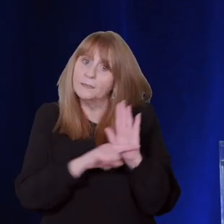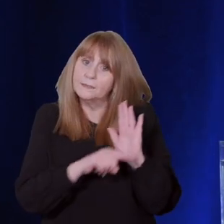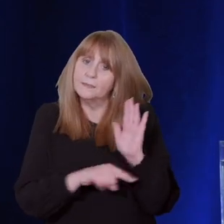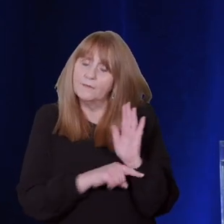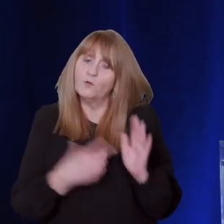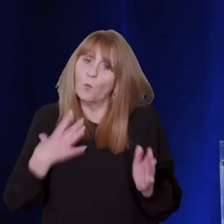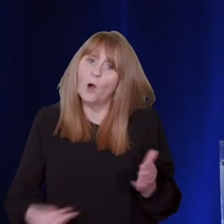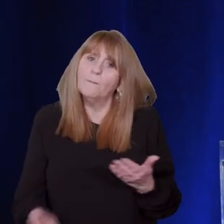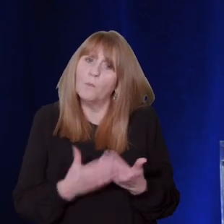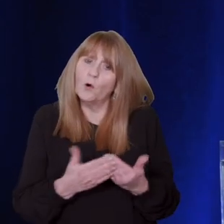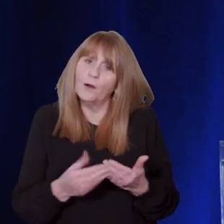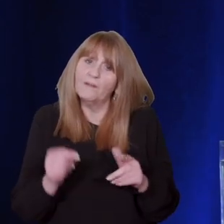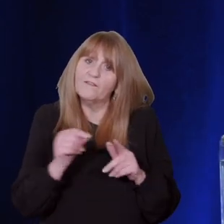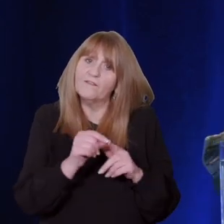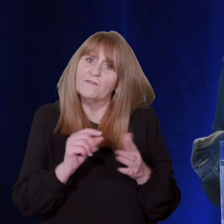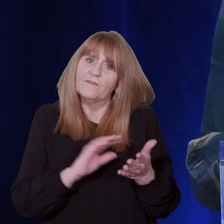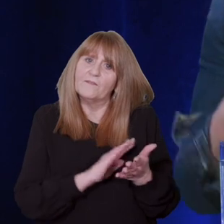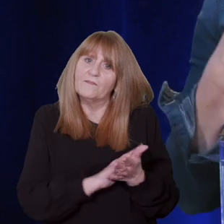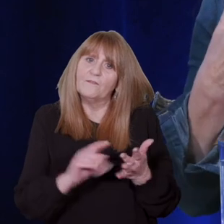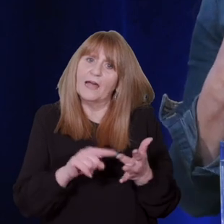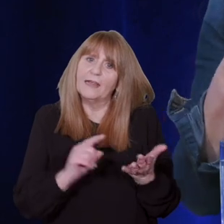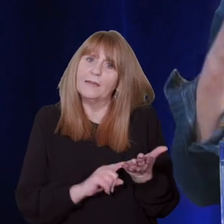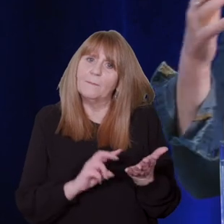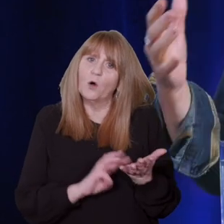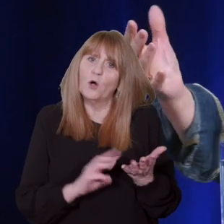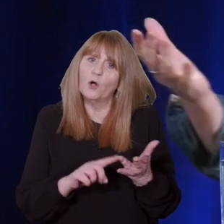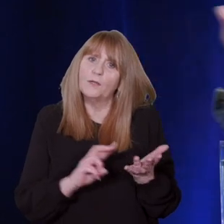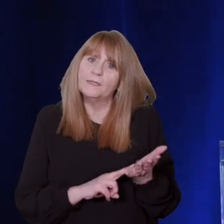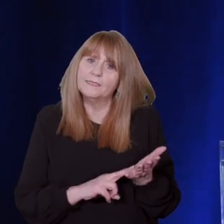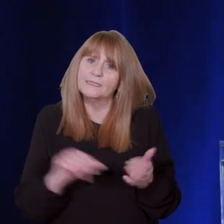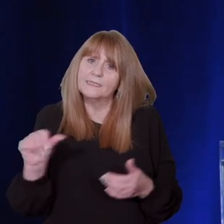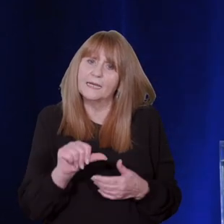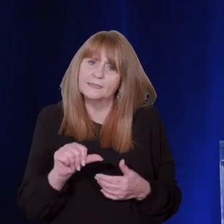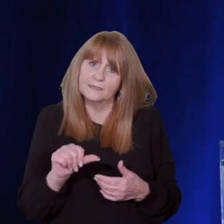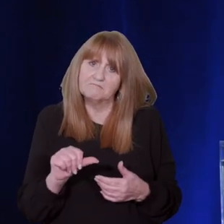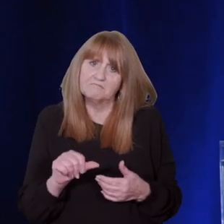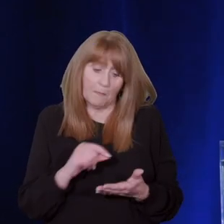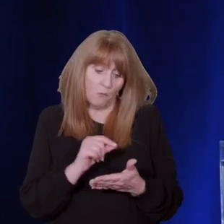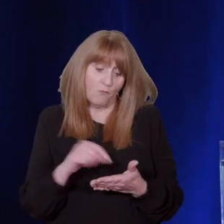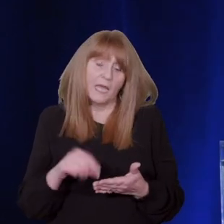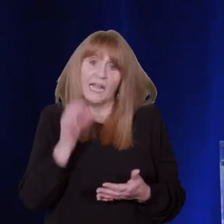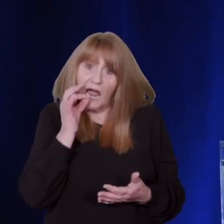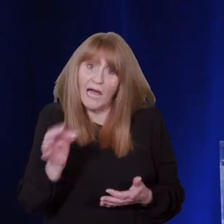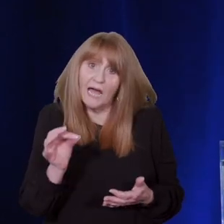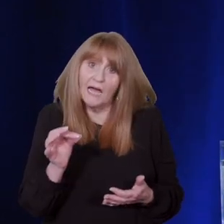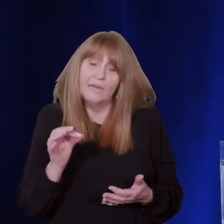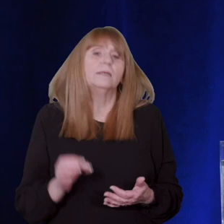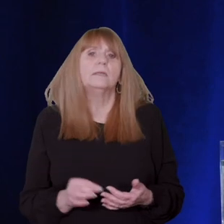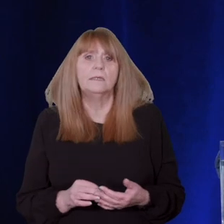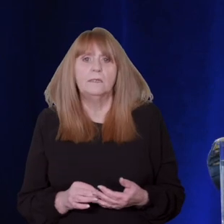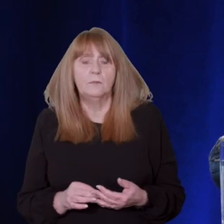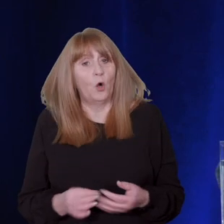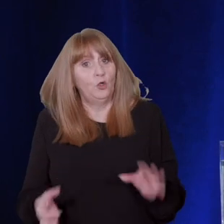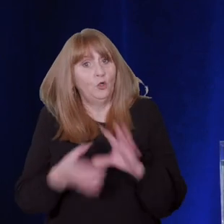of Philemon 6 from me, maybe write to us, ask. Maybe step into the college zone and say, can I join the college this